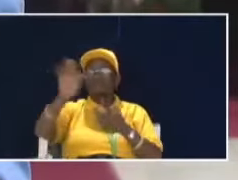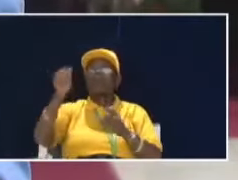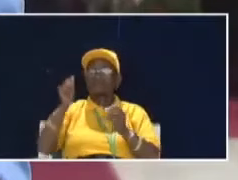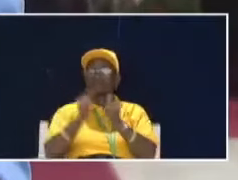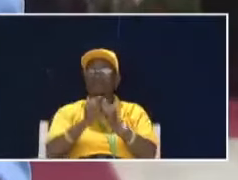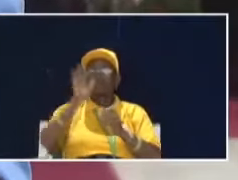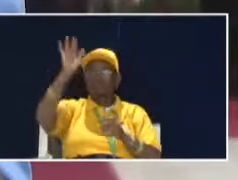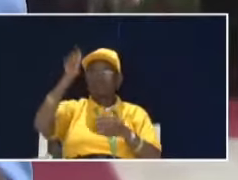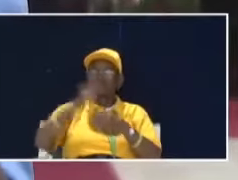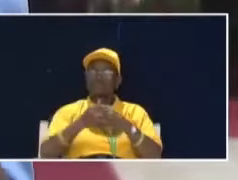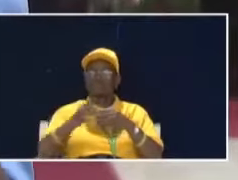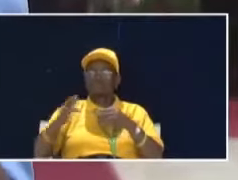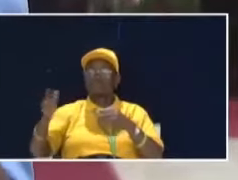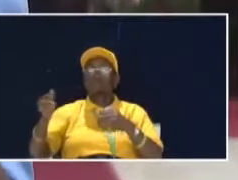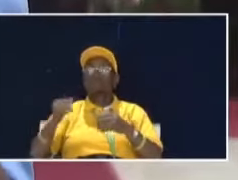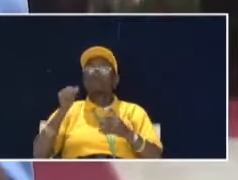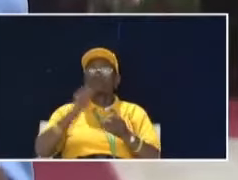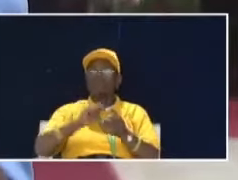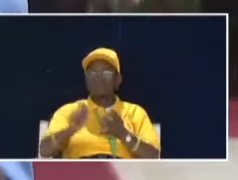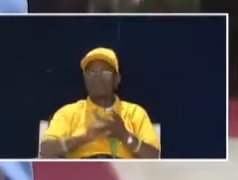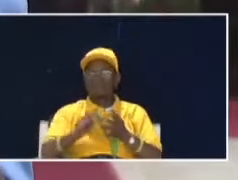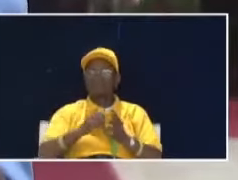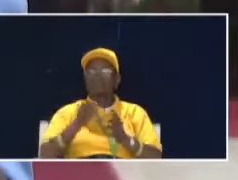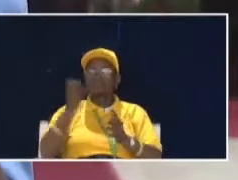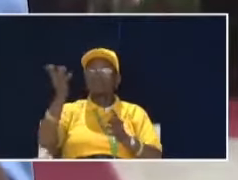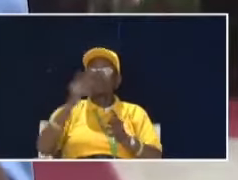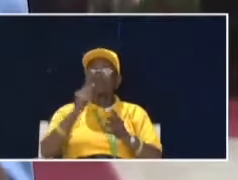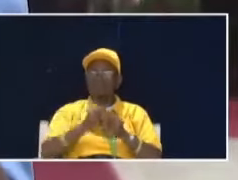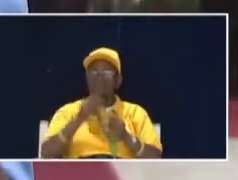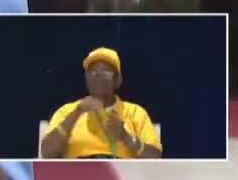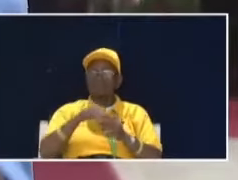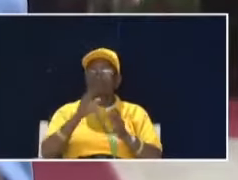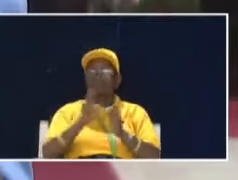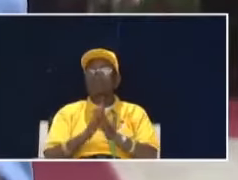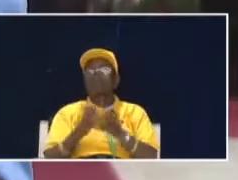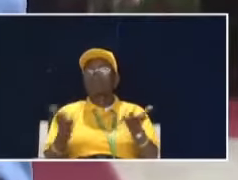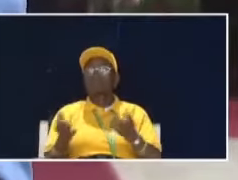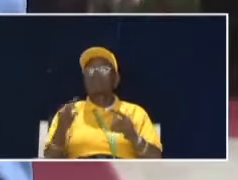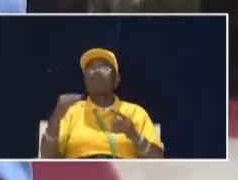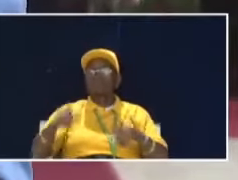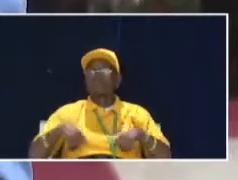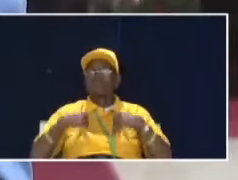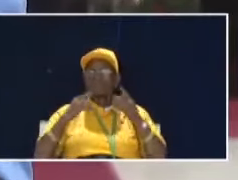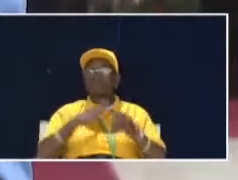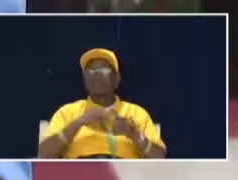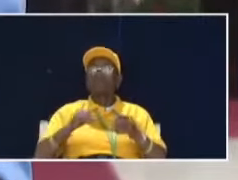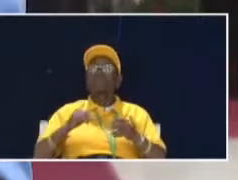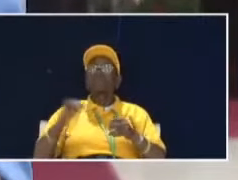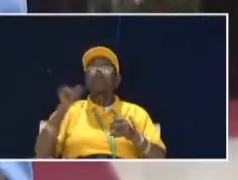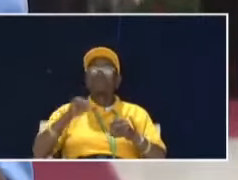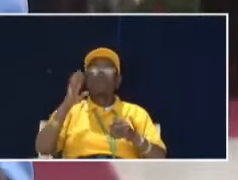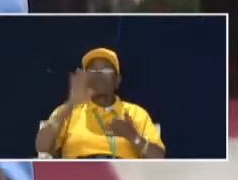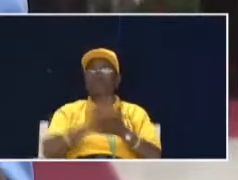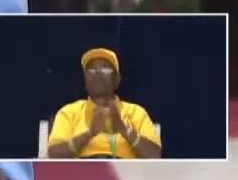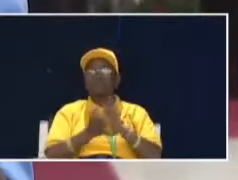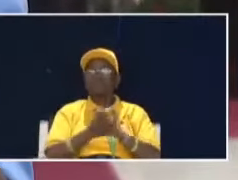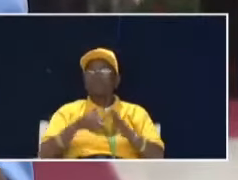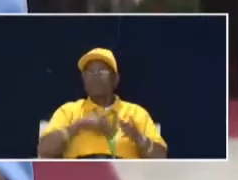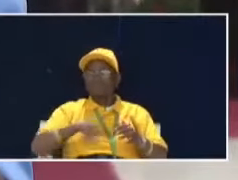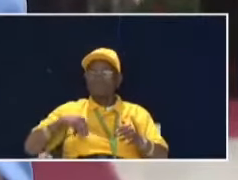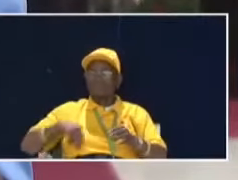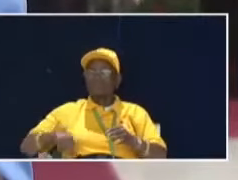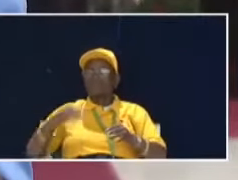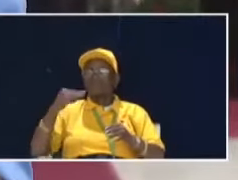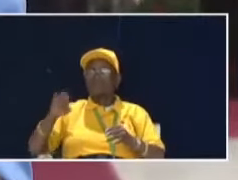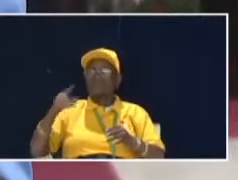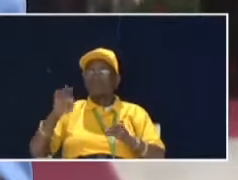He will write their names in the book of life, that they can become members of the family of God.